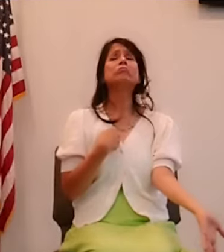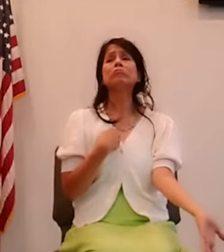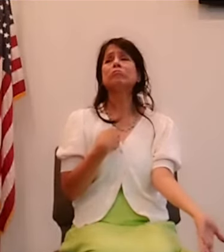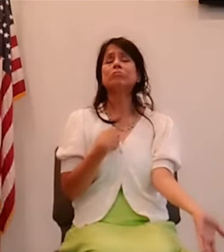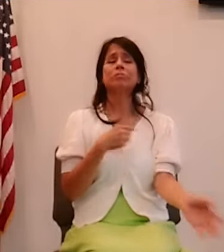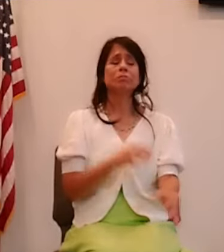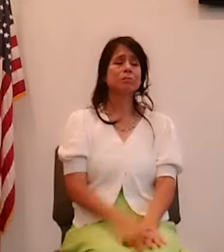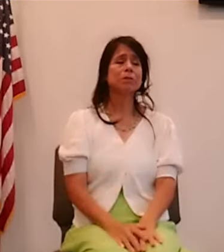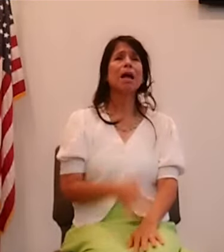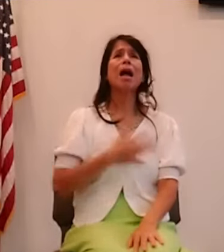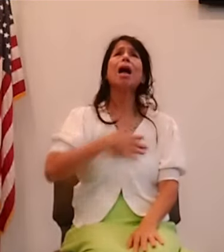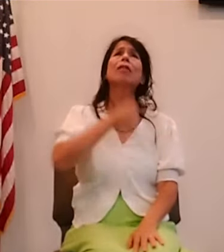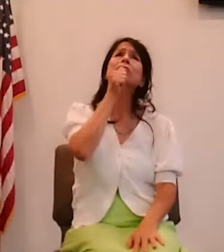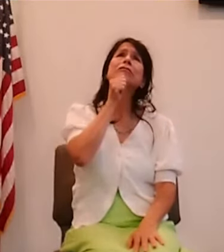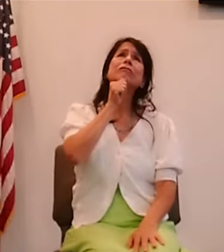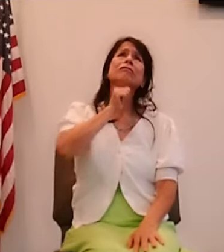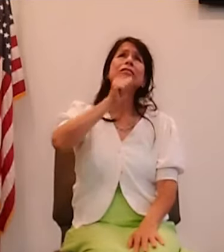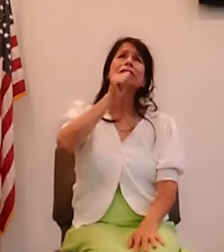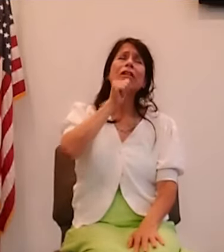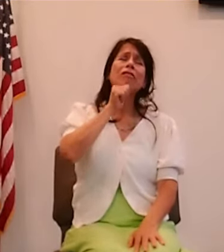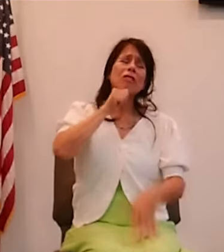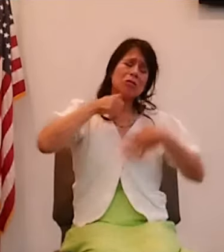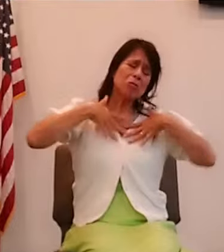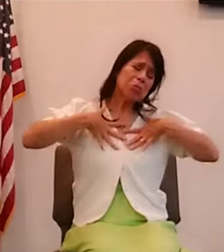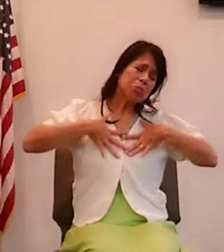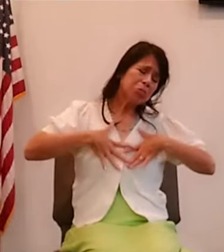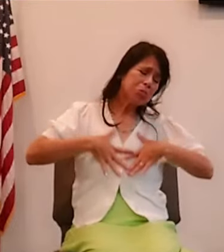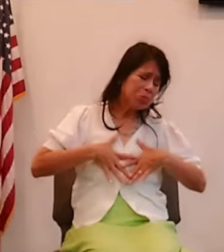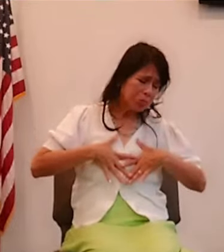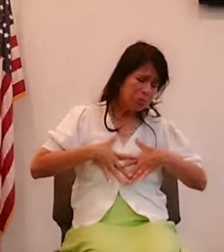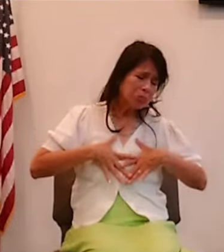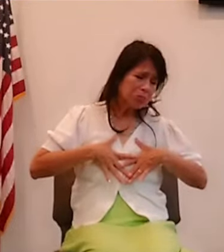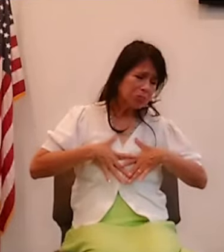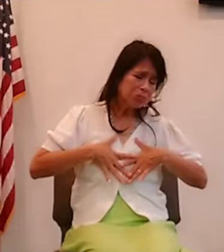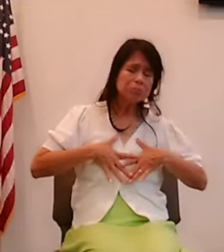I suffer from horrible depression.